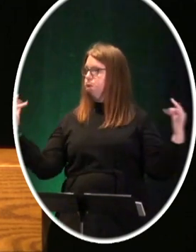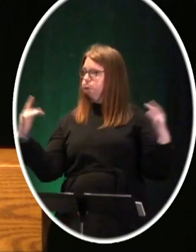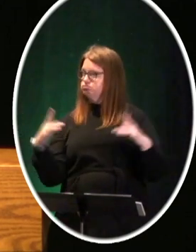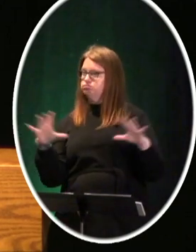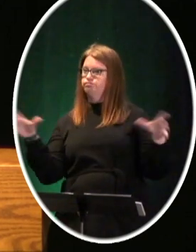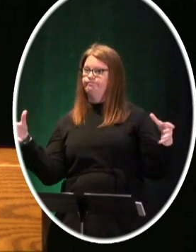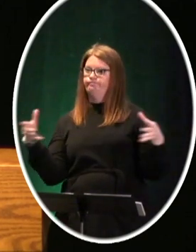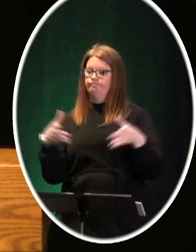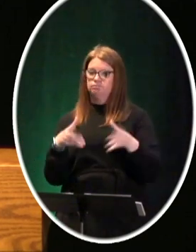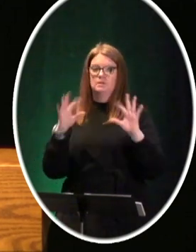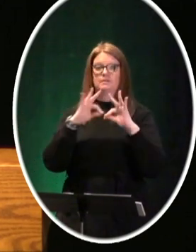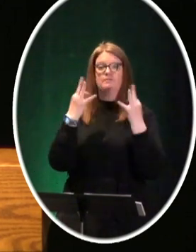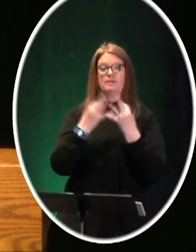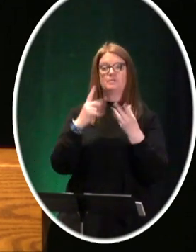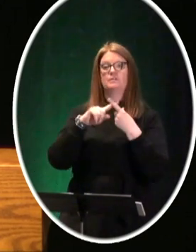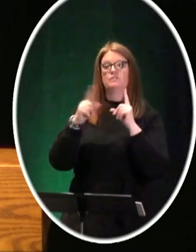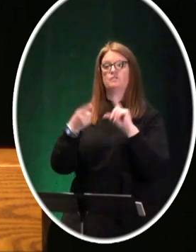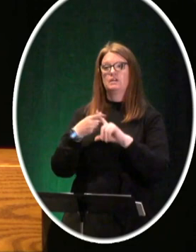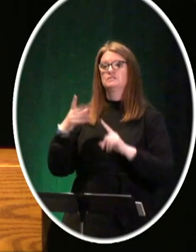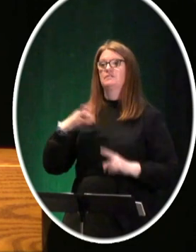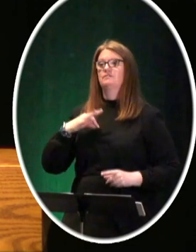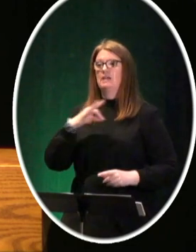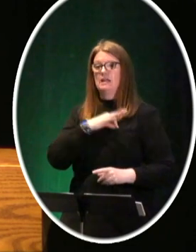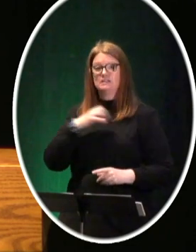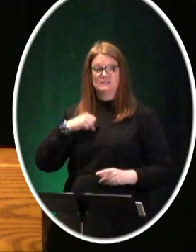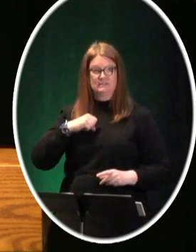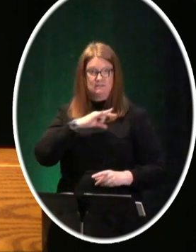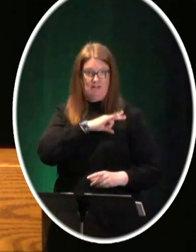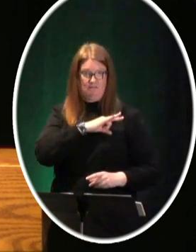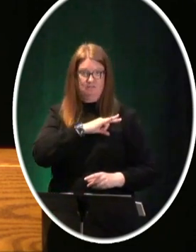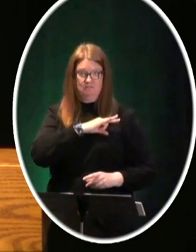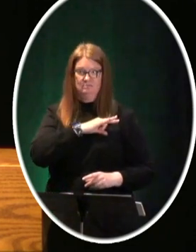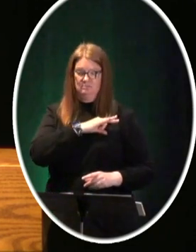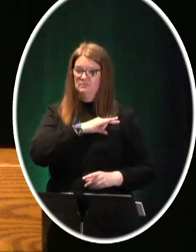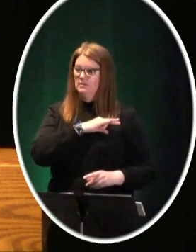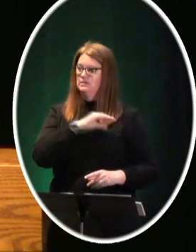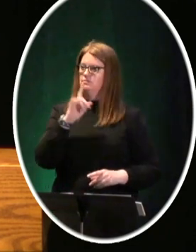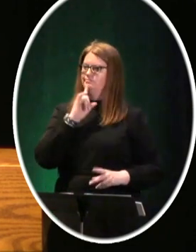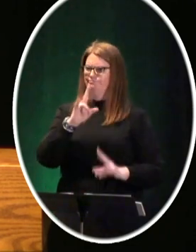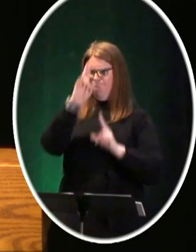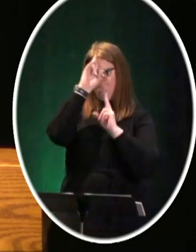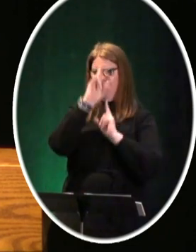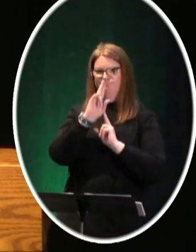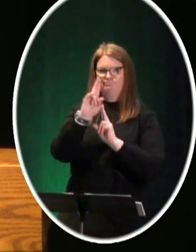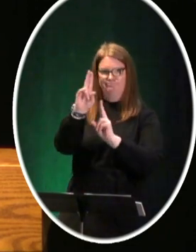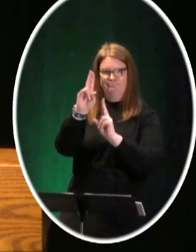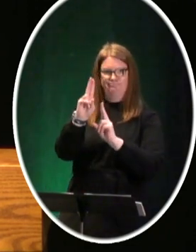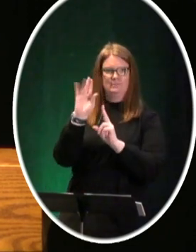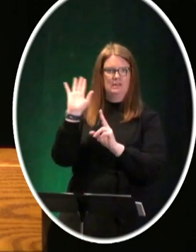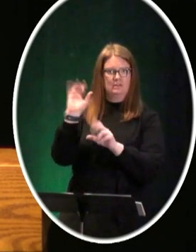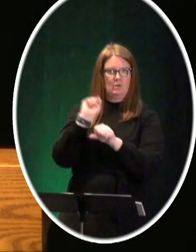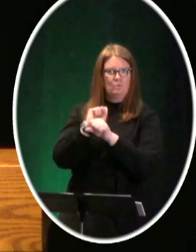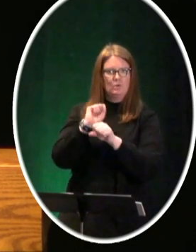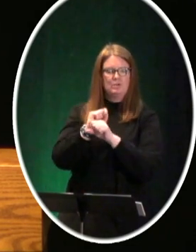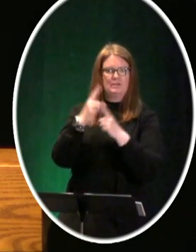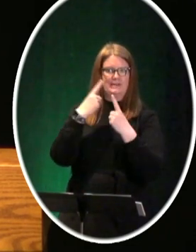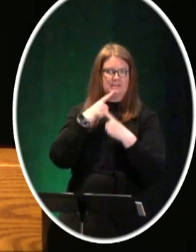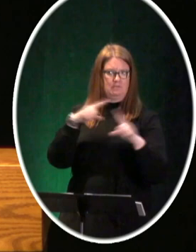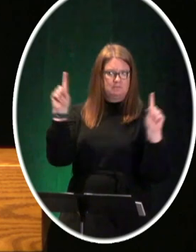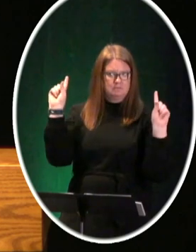family, friends, faculty, and staff to commemorate their milestones and their